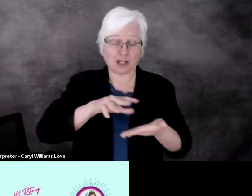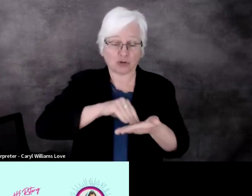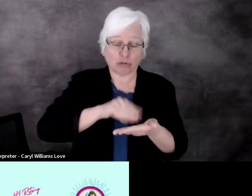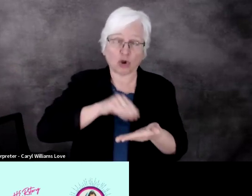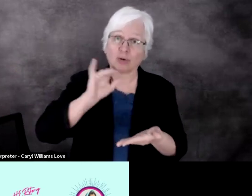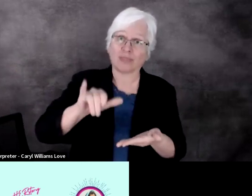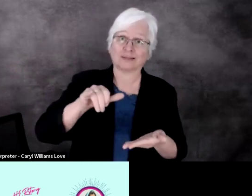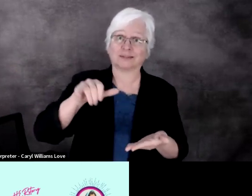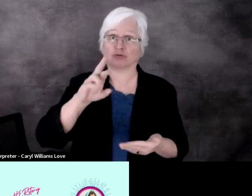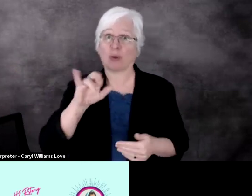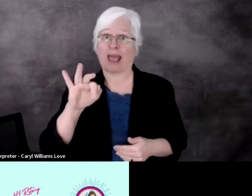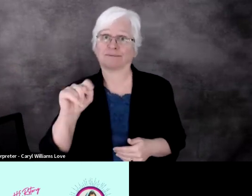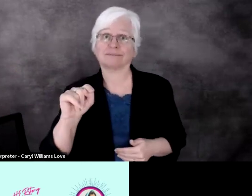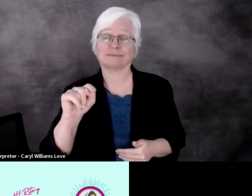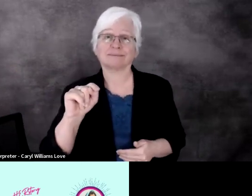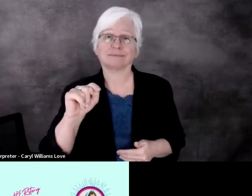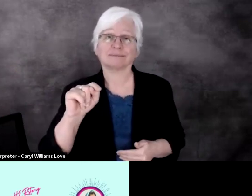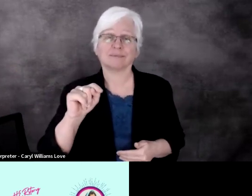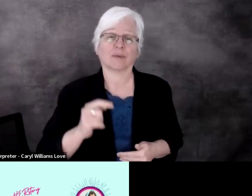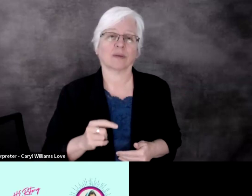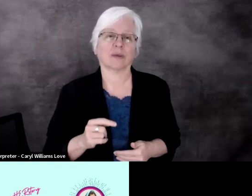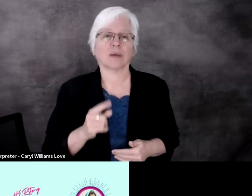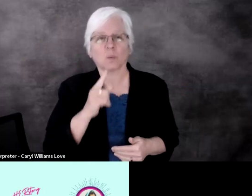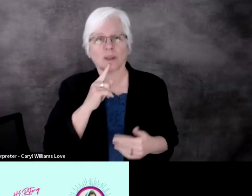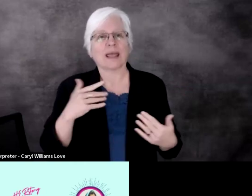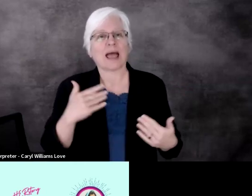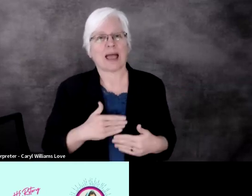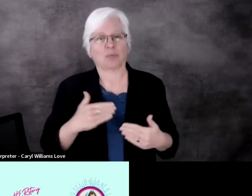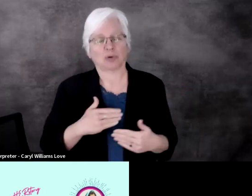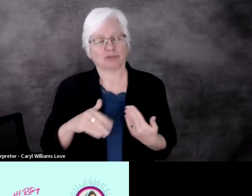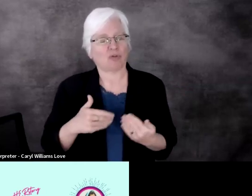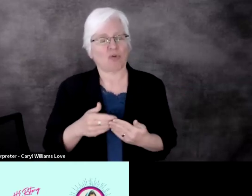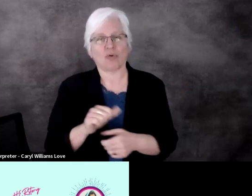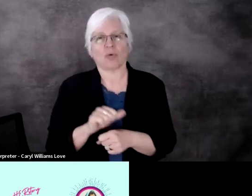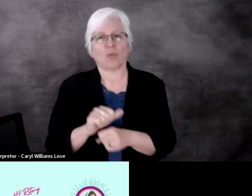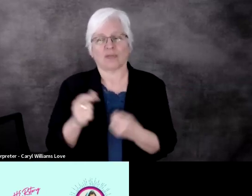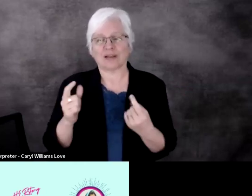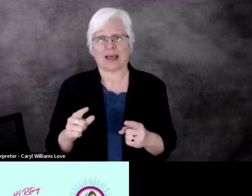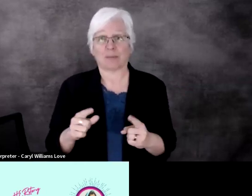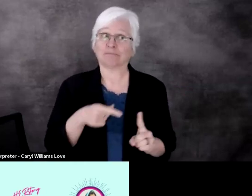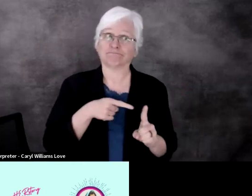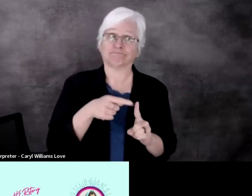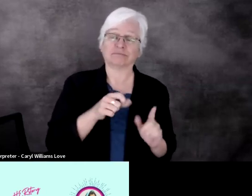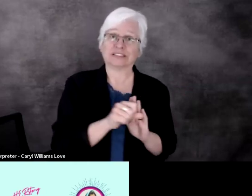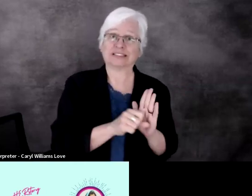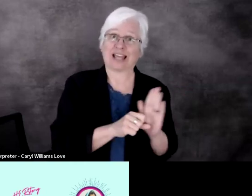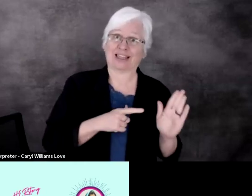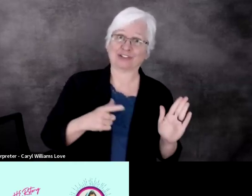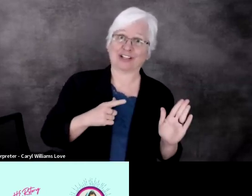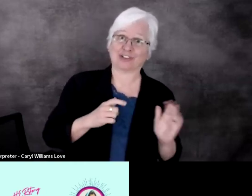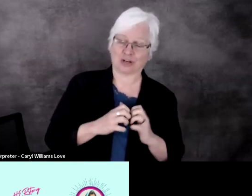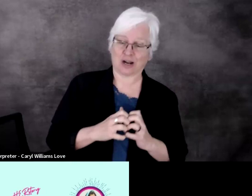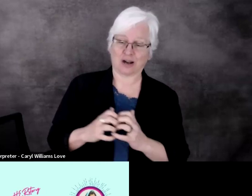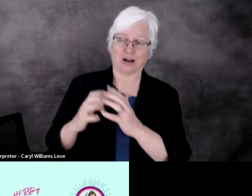craft. So again, I really appreciate all the work that's happened with particularly our state legislators in building